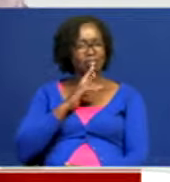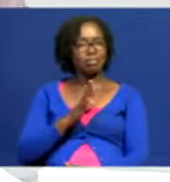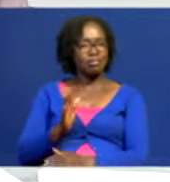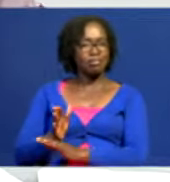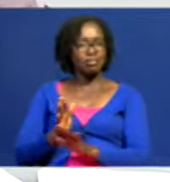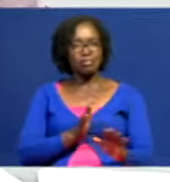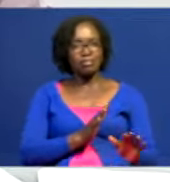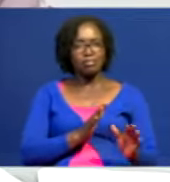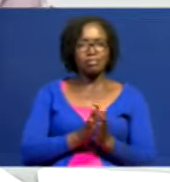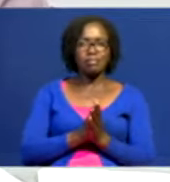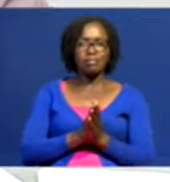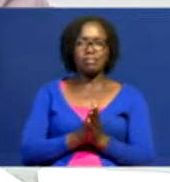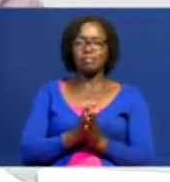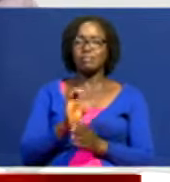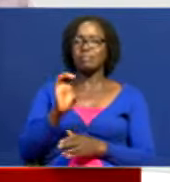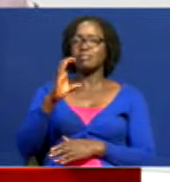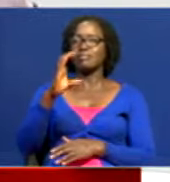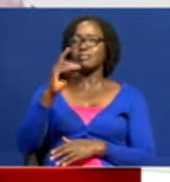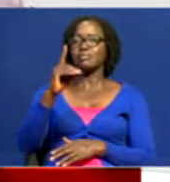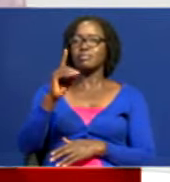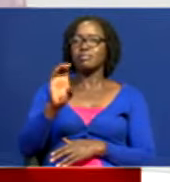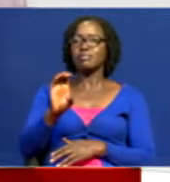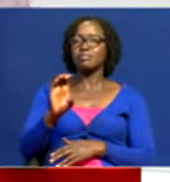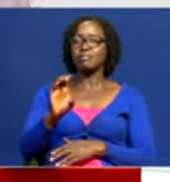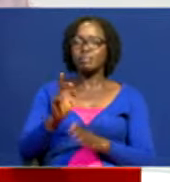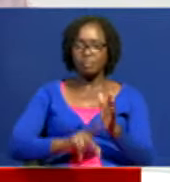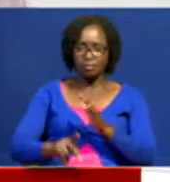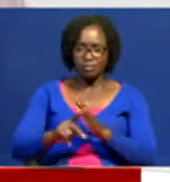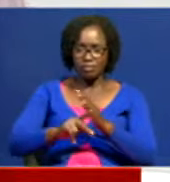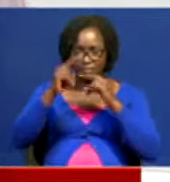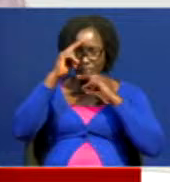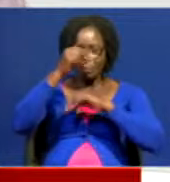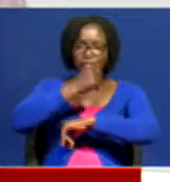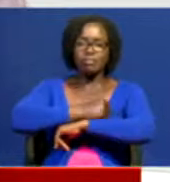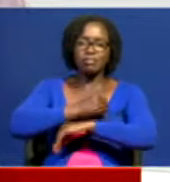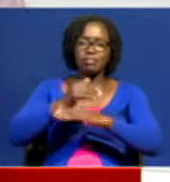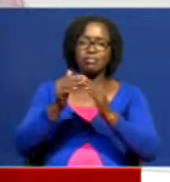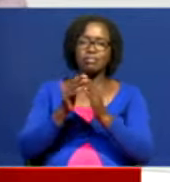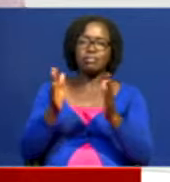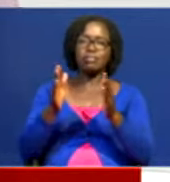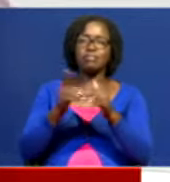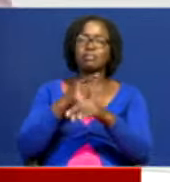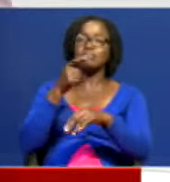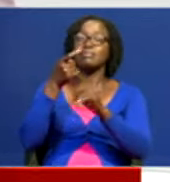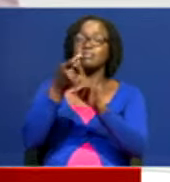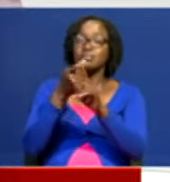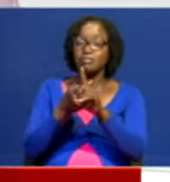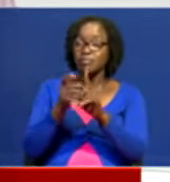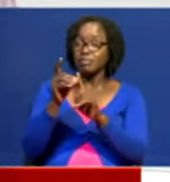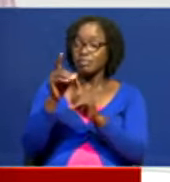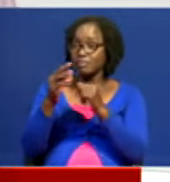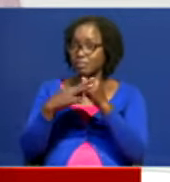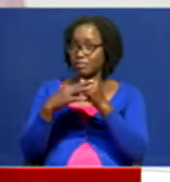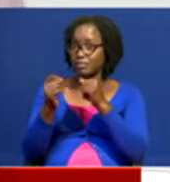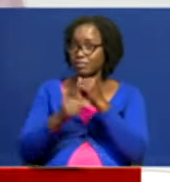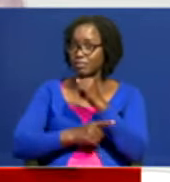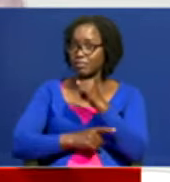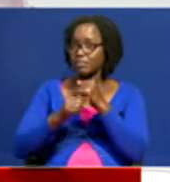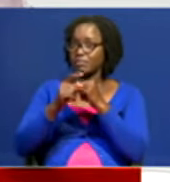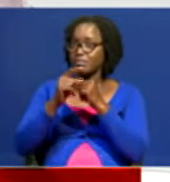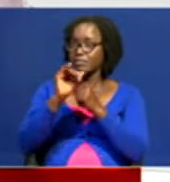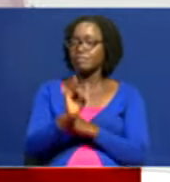But let's move on now. Early childhood development, ECD, primary and secondary schools will reopen for the first time in January the 8th. Mark that date, January the